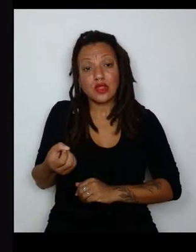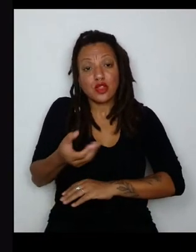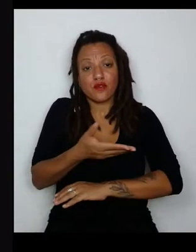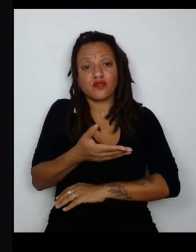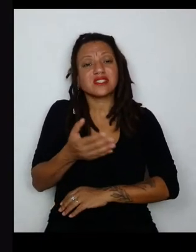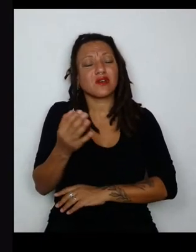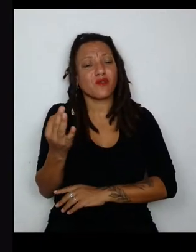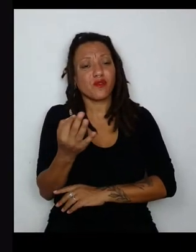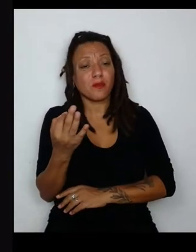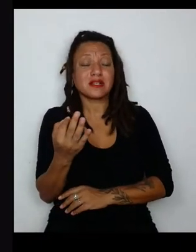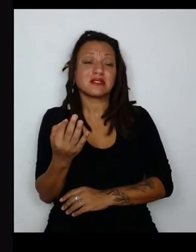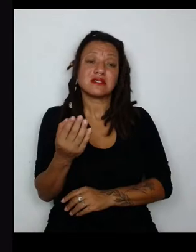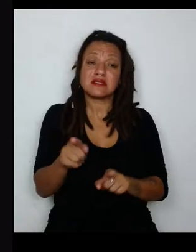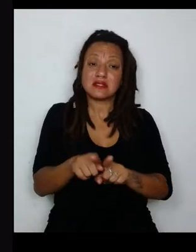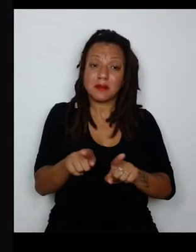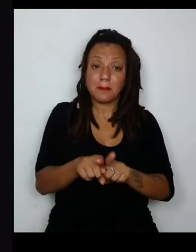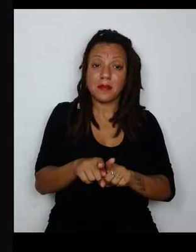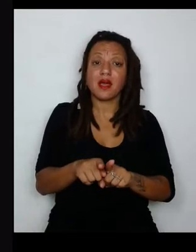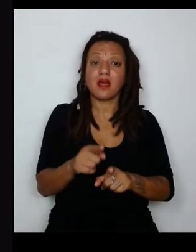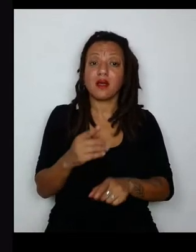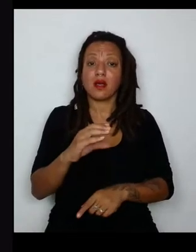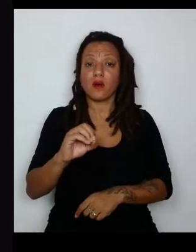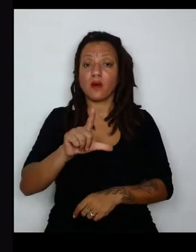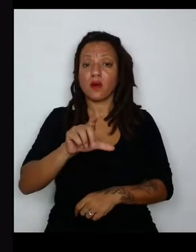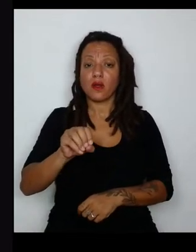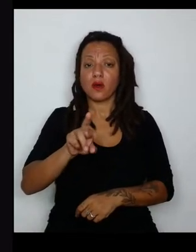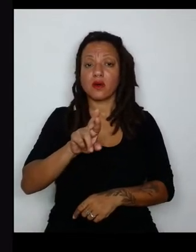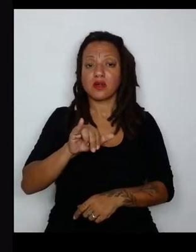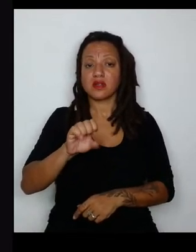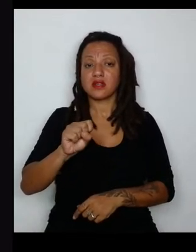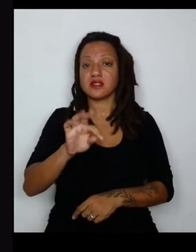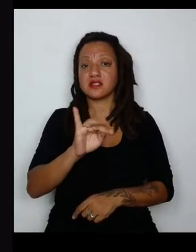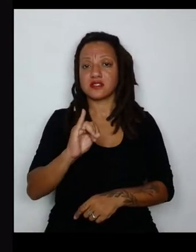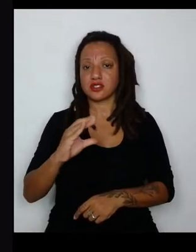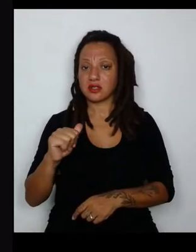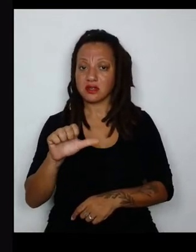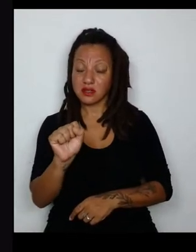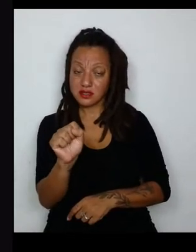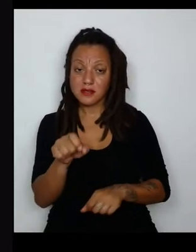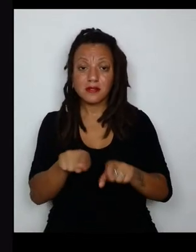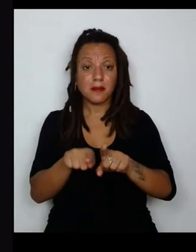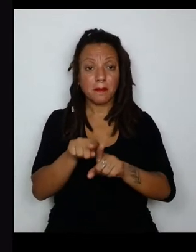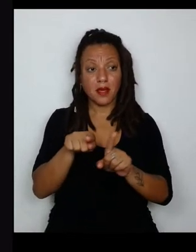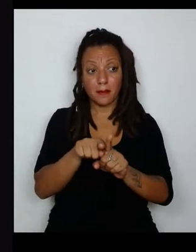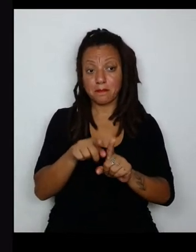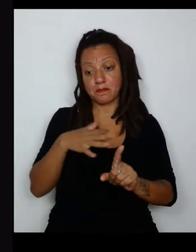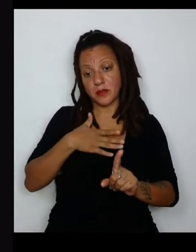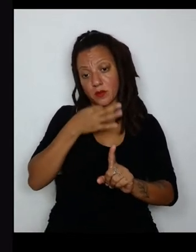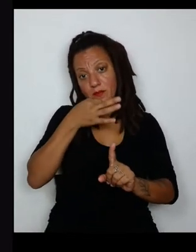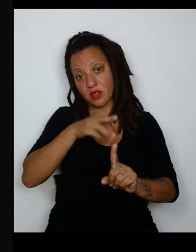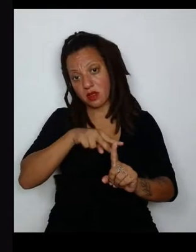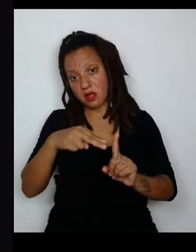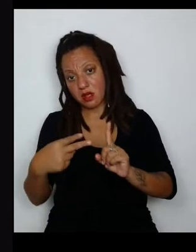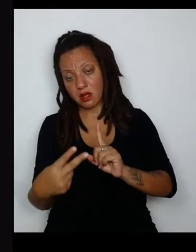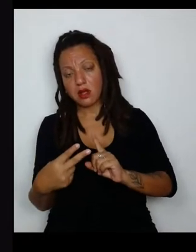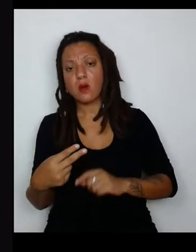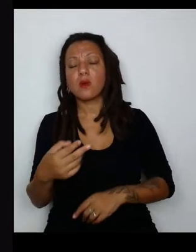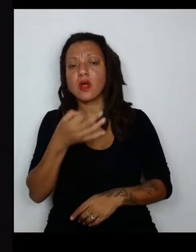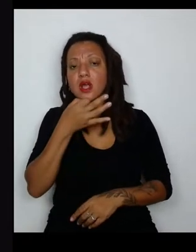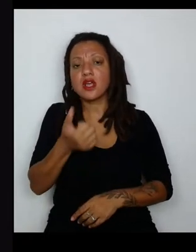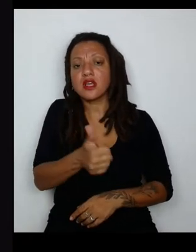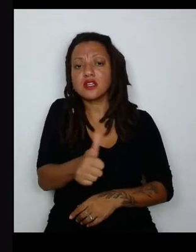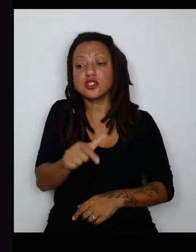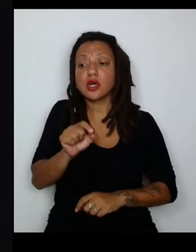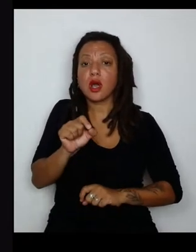most important from a critical perspective was his invention or reinvention of the